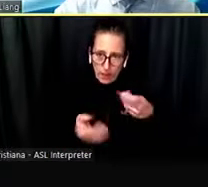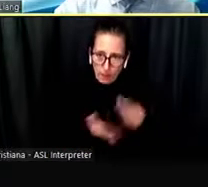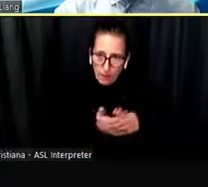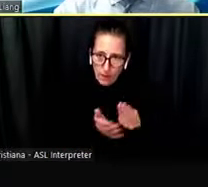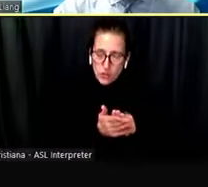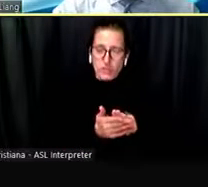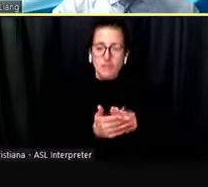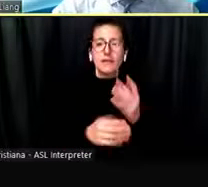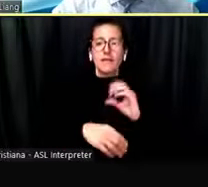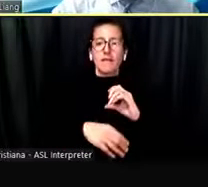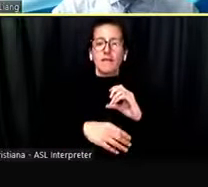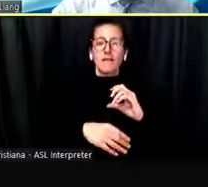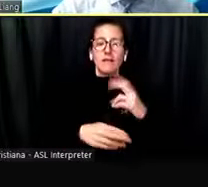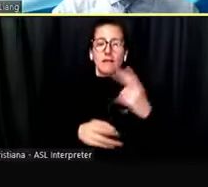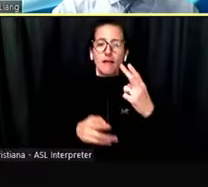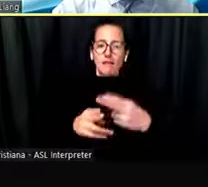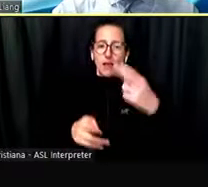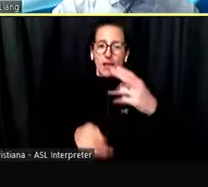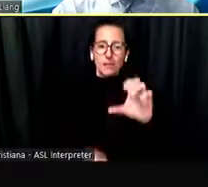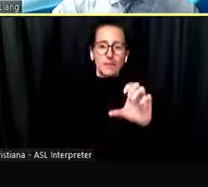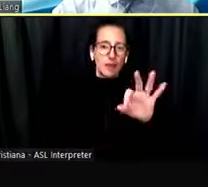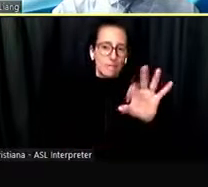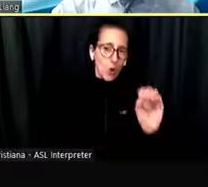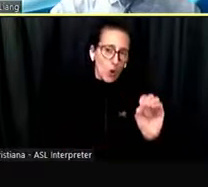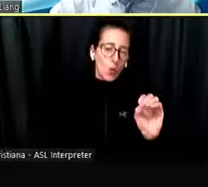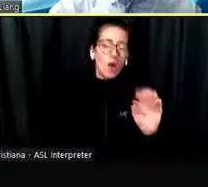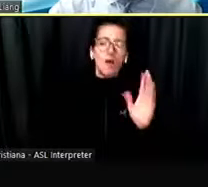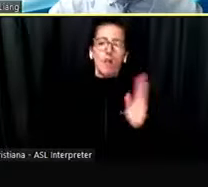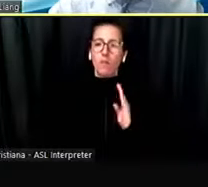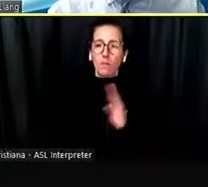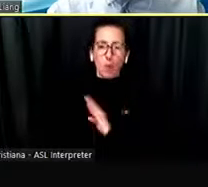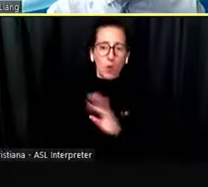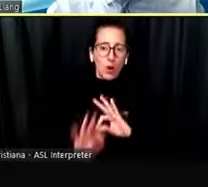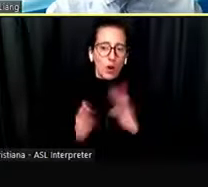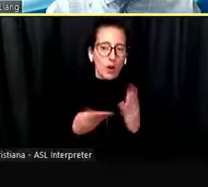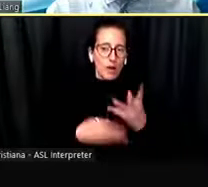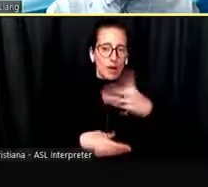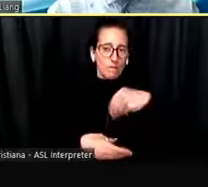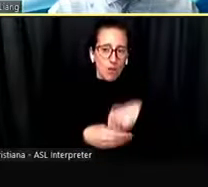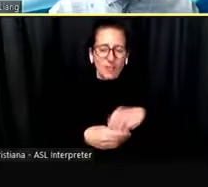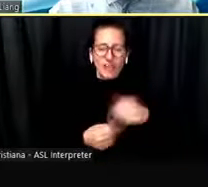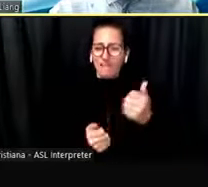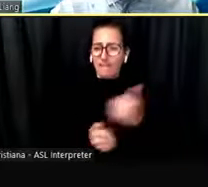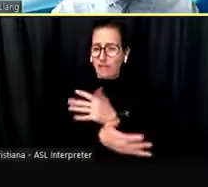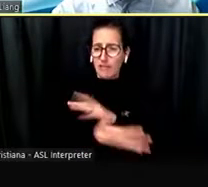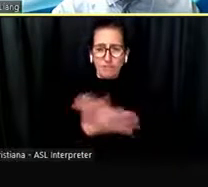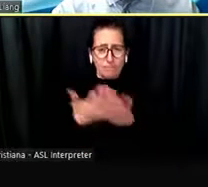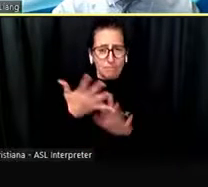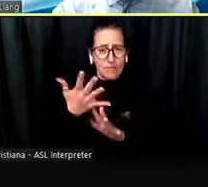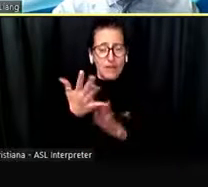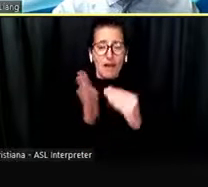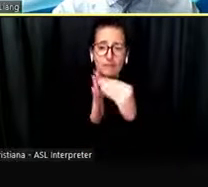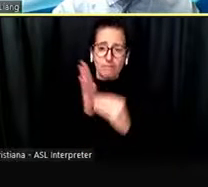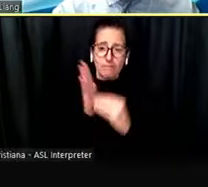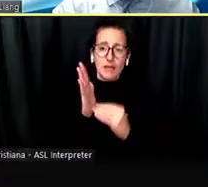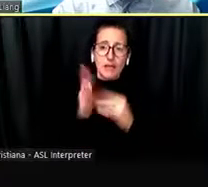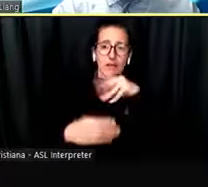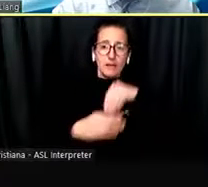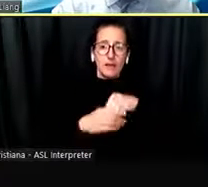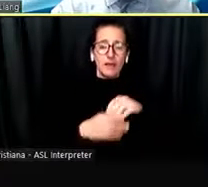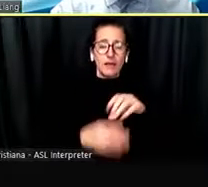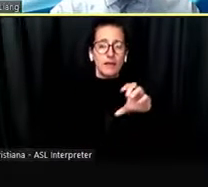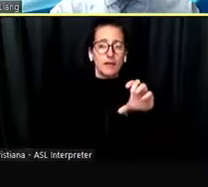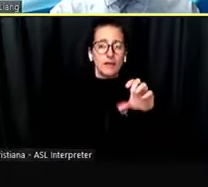and then having the board being part of the budget committee. All of that is documented in our charter and codes. And then lastly, but not least, is the Board of